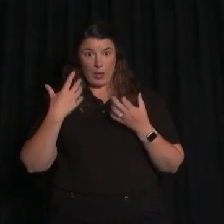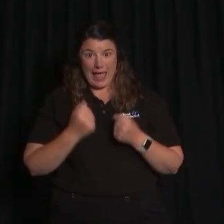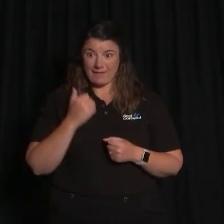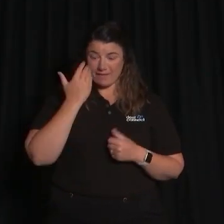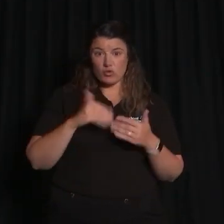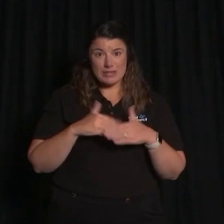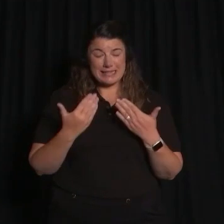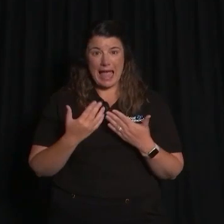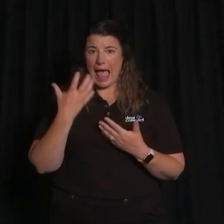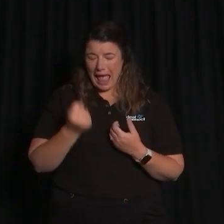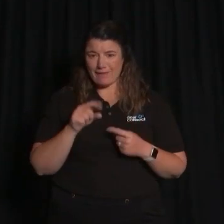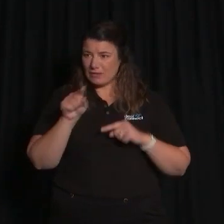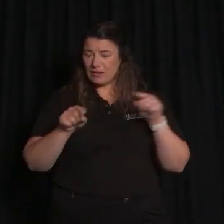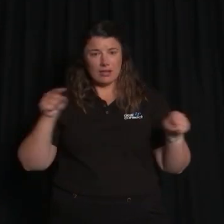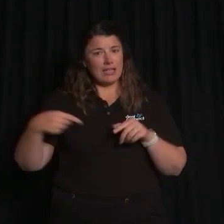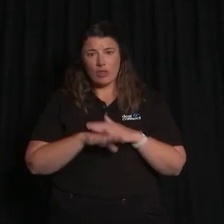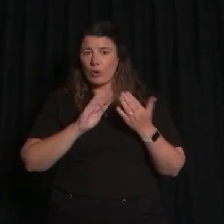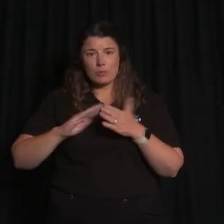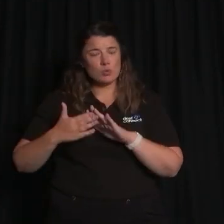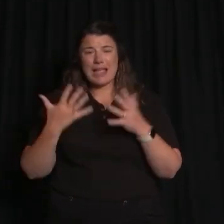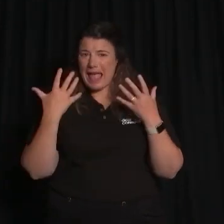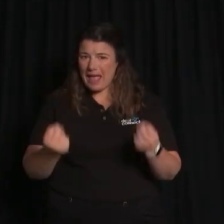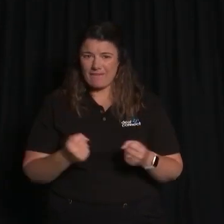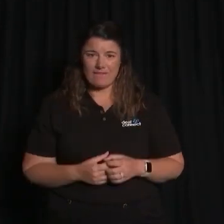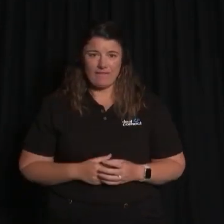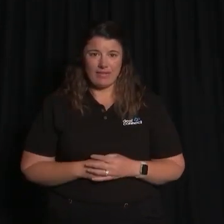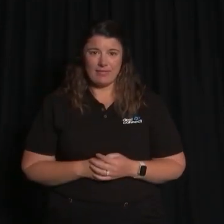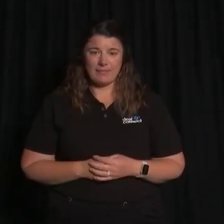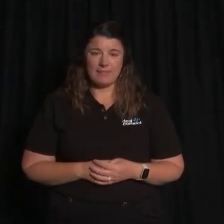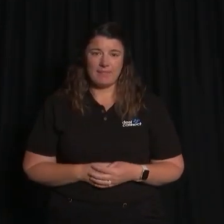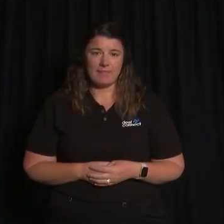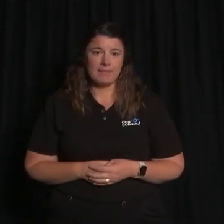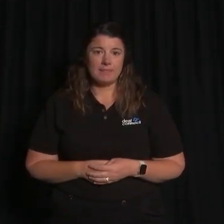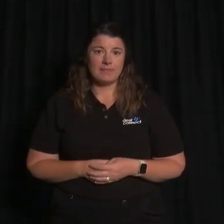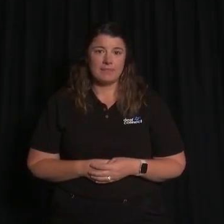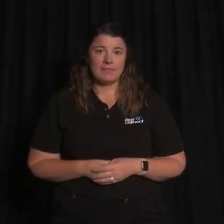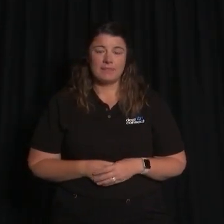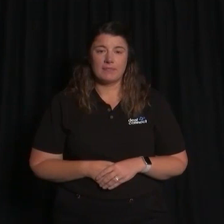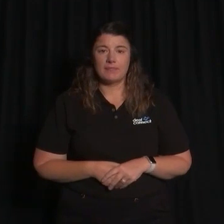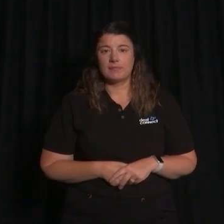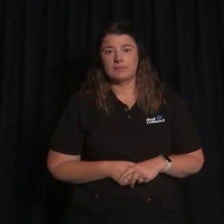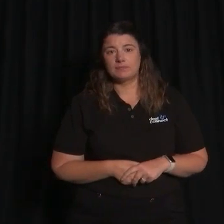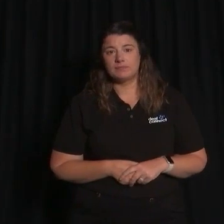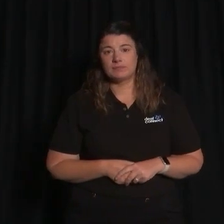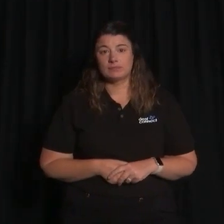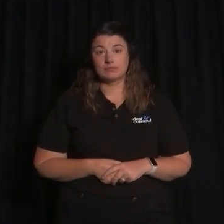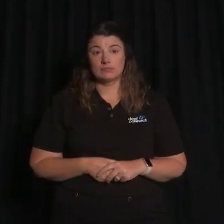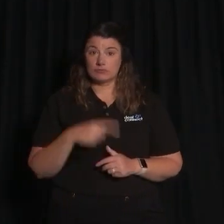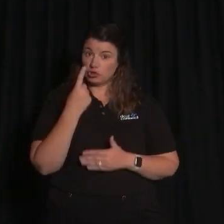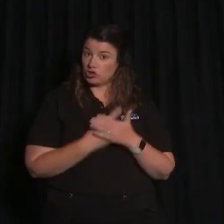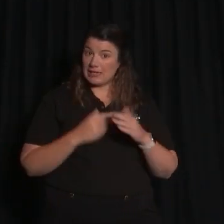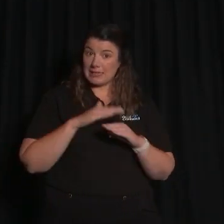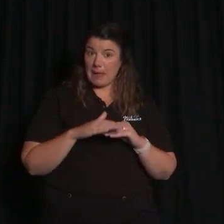day-to-day basis as LGBTQIA+ people. And it's not just about stigma